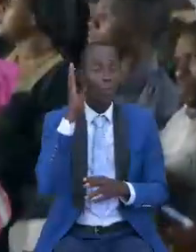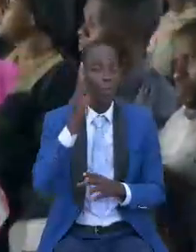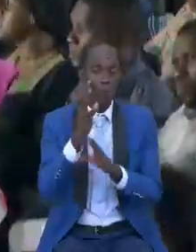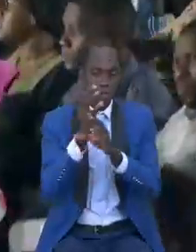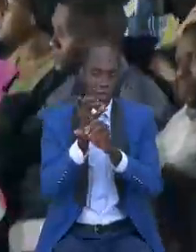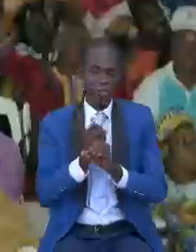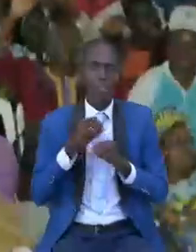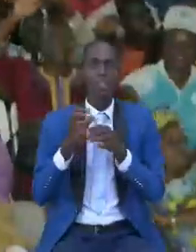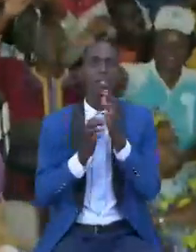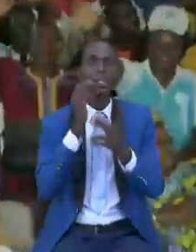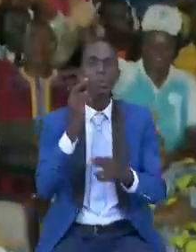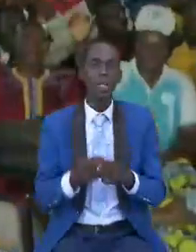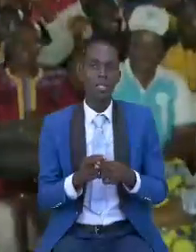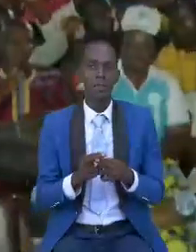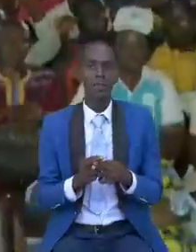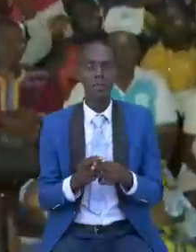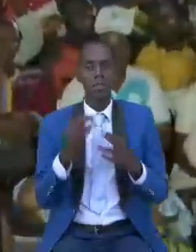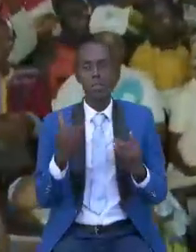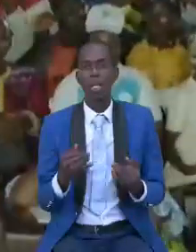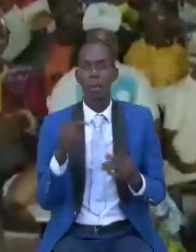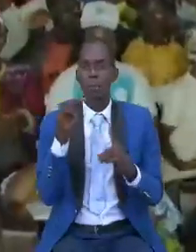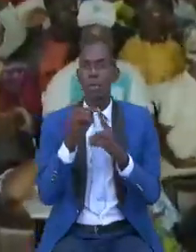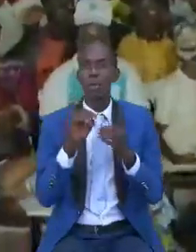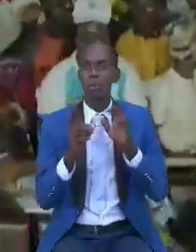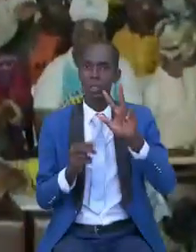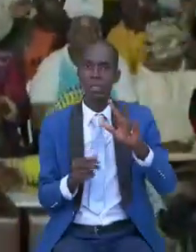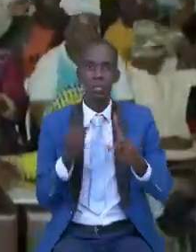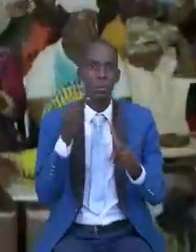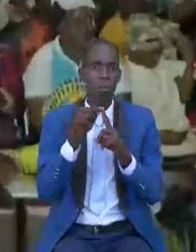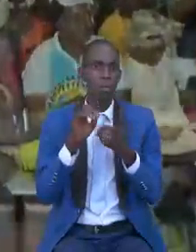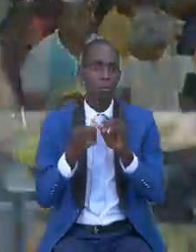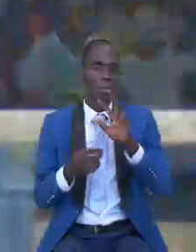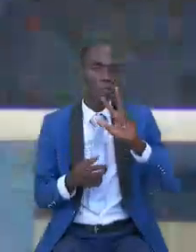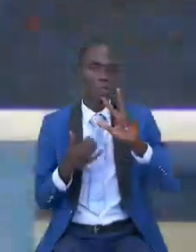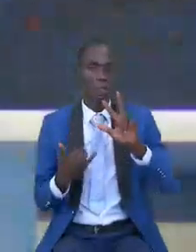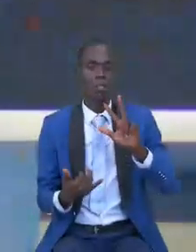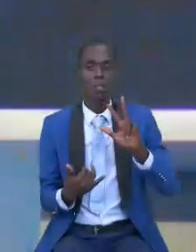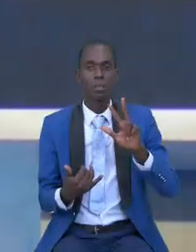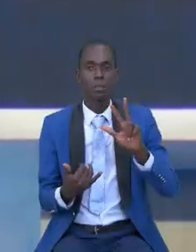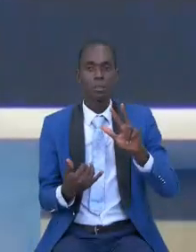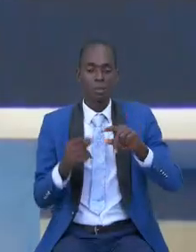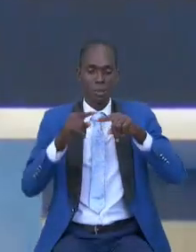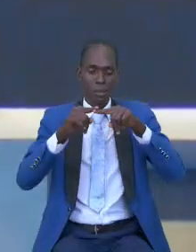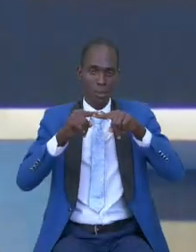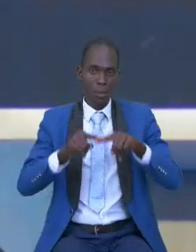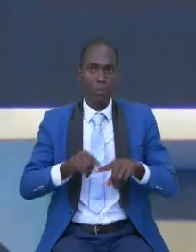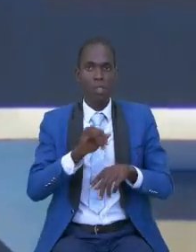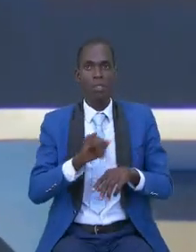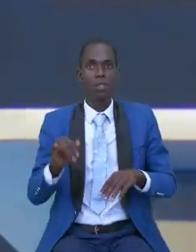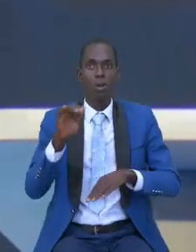in Jesus' name. I come to number three here. Number three, relying on